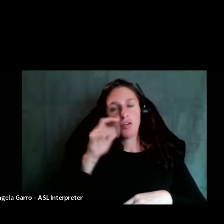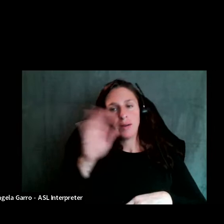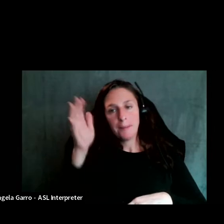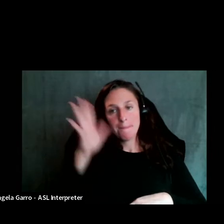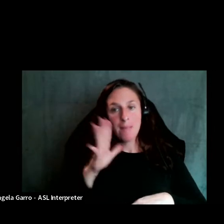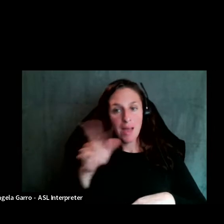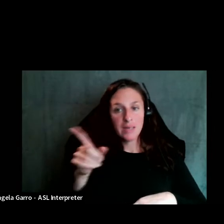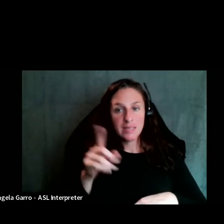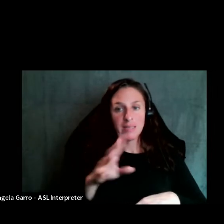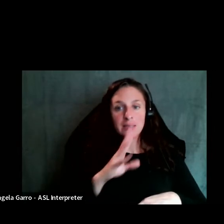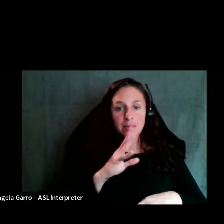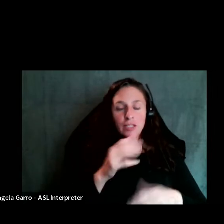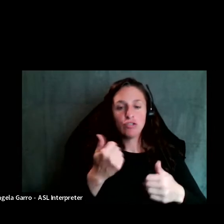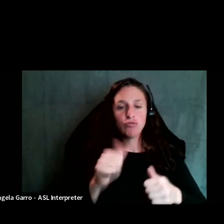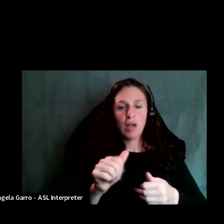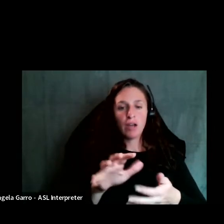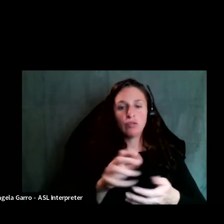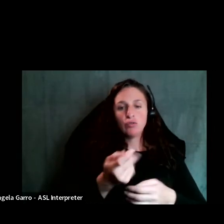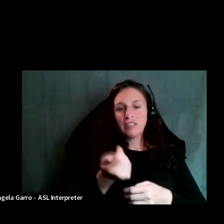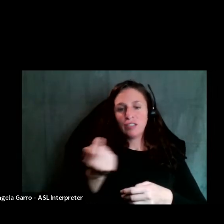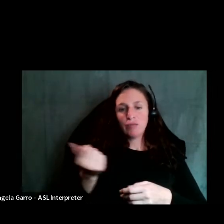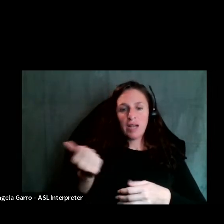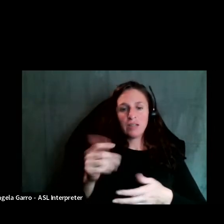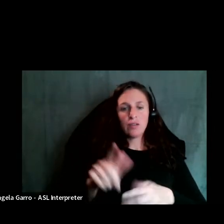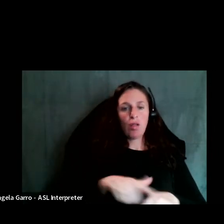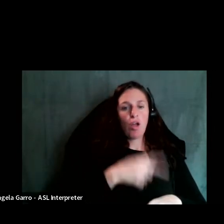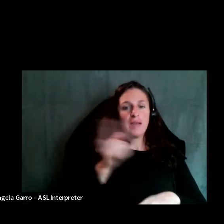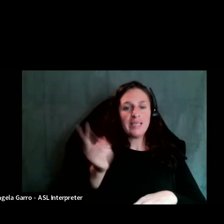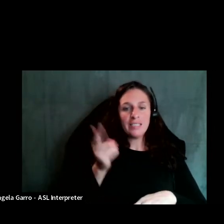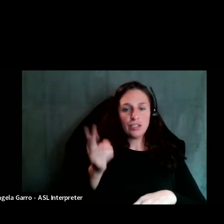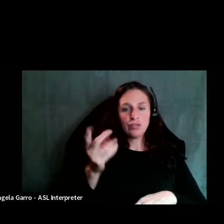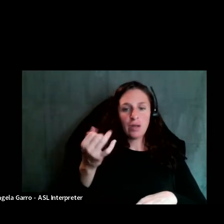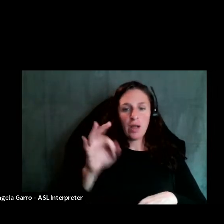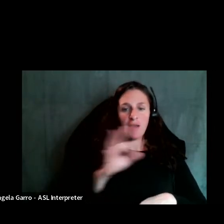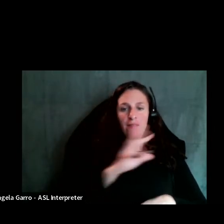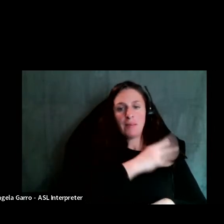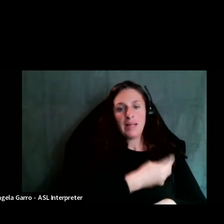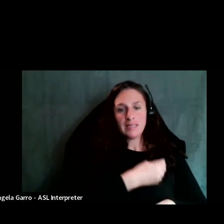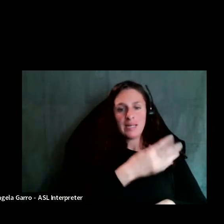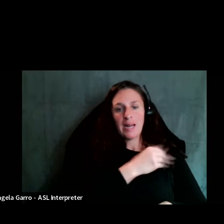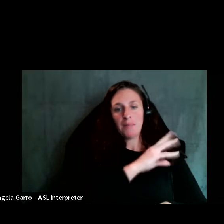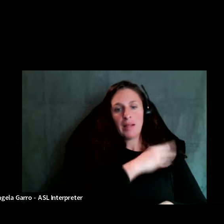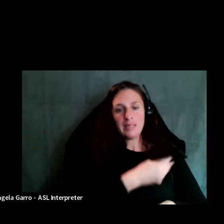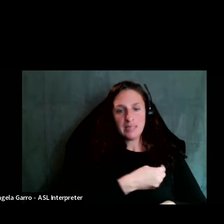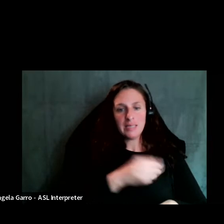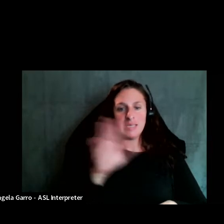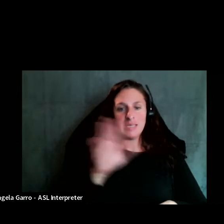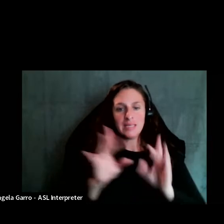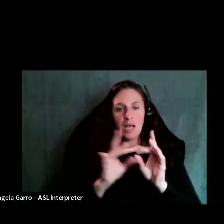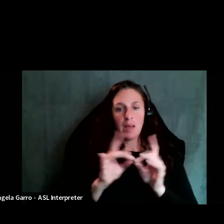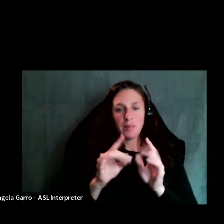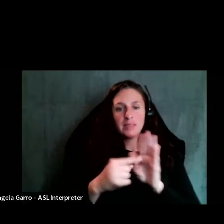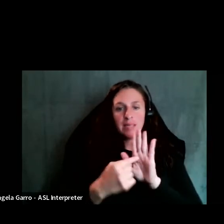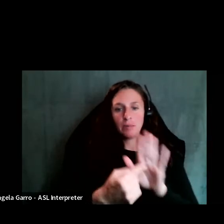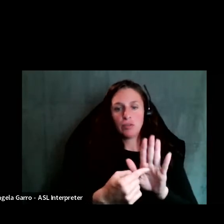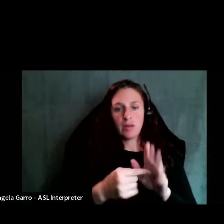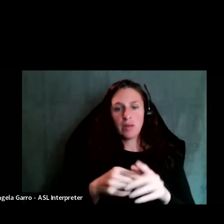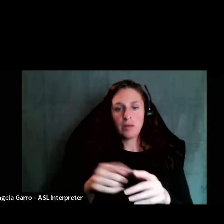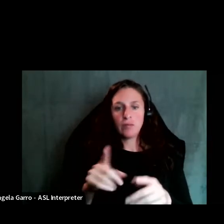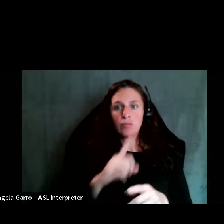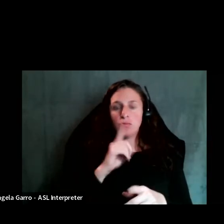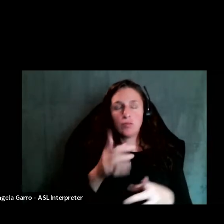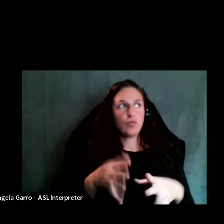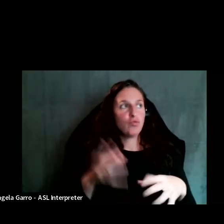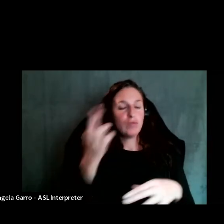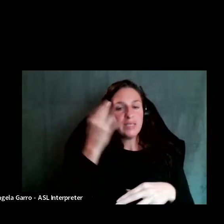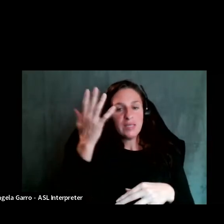comments tried to erase the long history and existence of Palestine and Palestinians. His comments demonstrate the very reason that schools need to have a robust